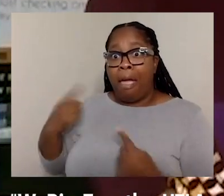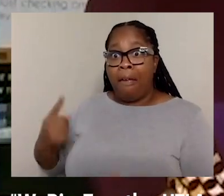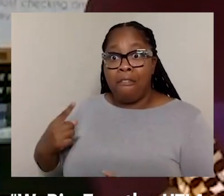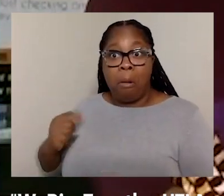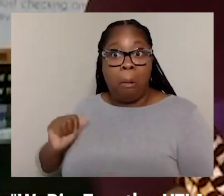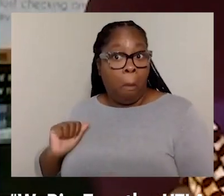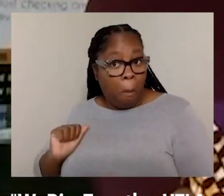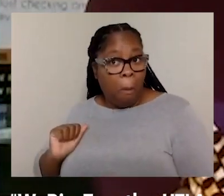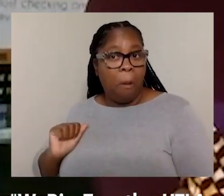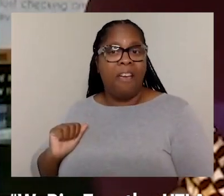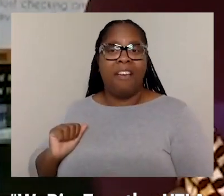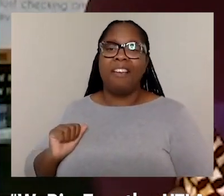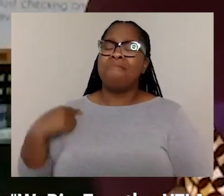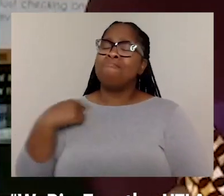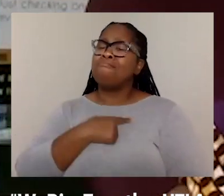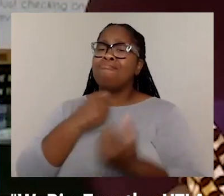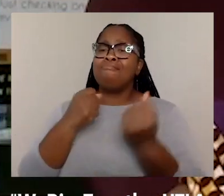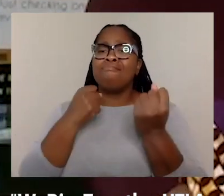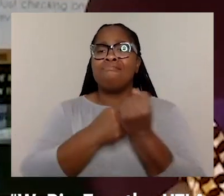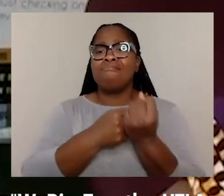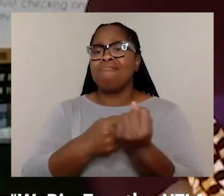We stand with you.